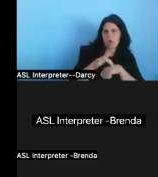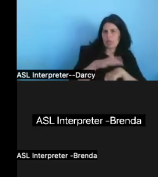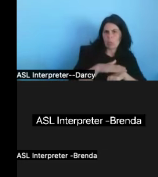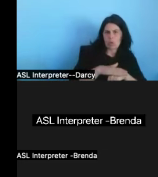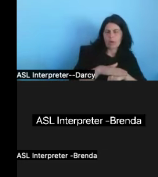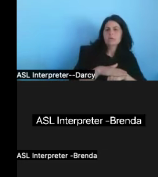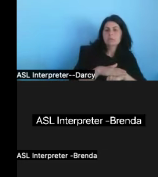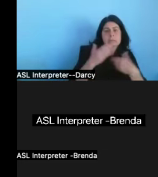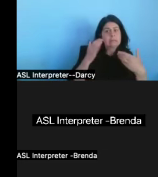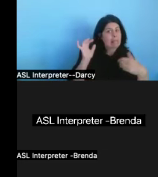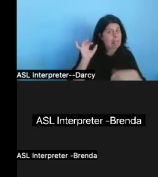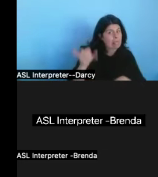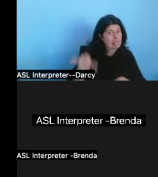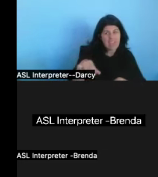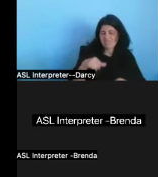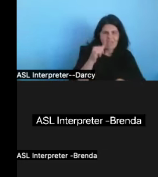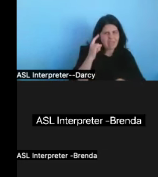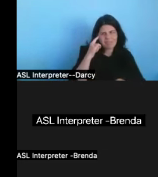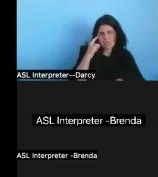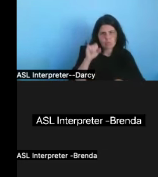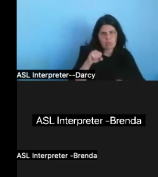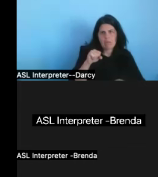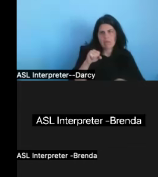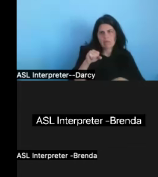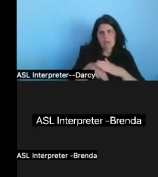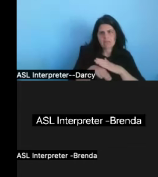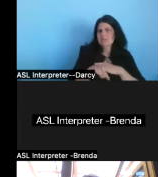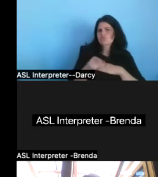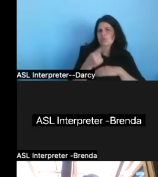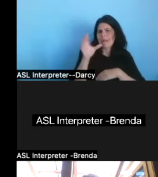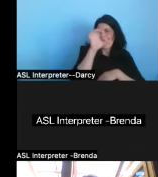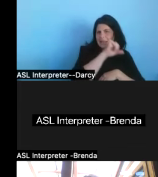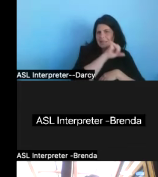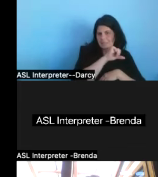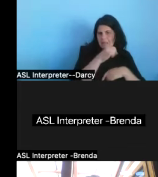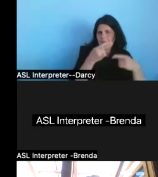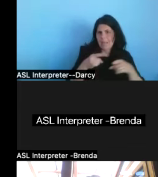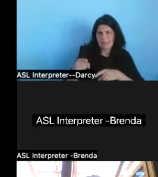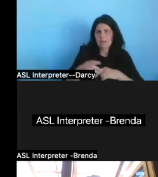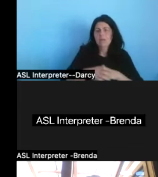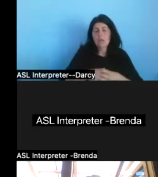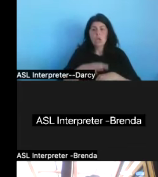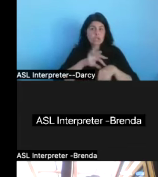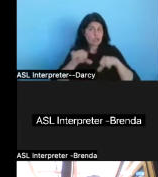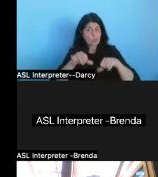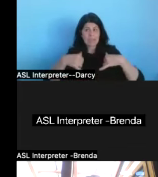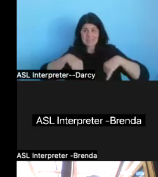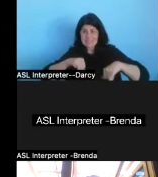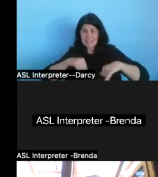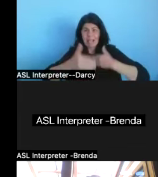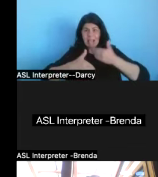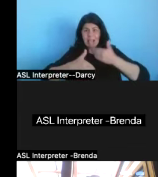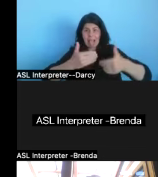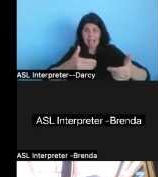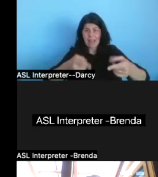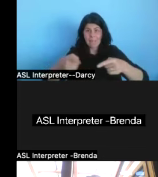so that I do not believe you can tap into, because that is an estimate of what's happening because the earthquake is still happening. And